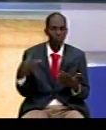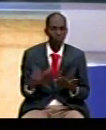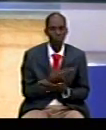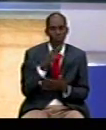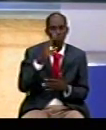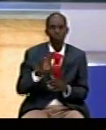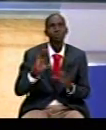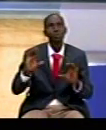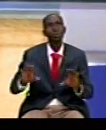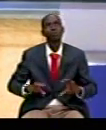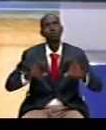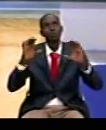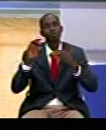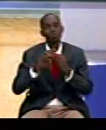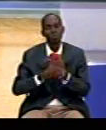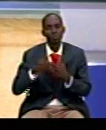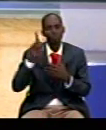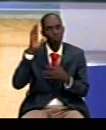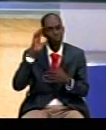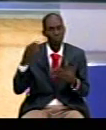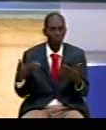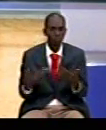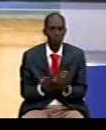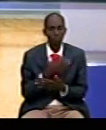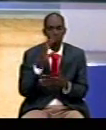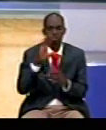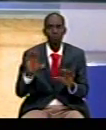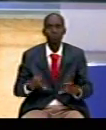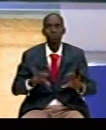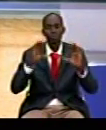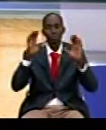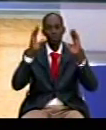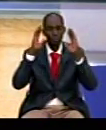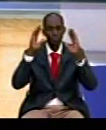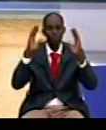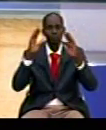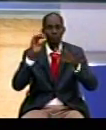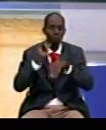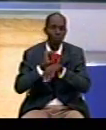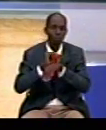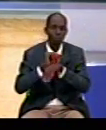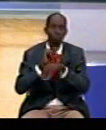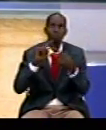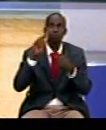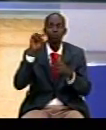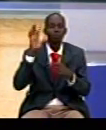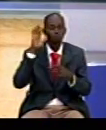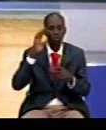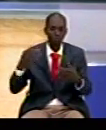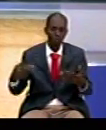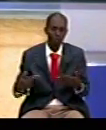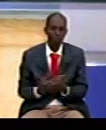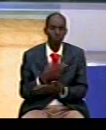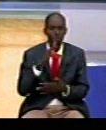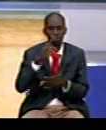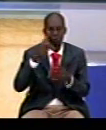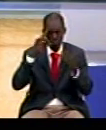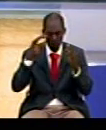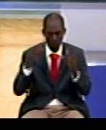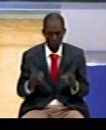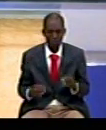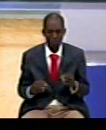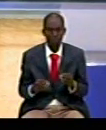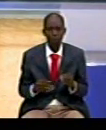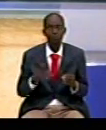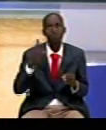commitment. He will renew your consecration. He will renew your determination.